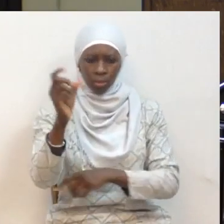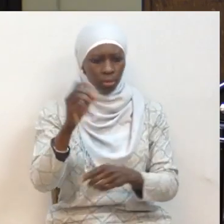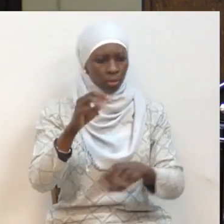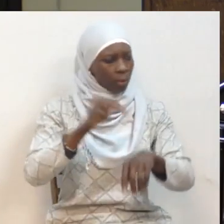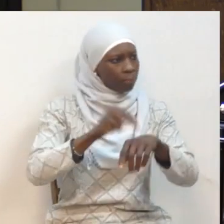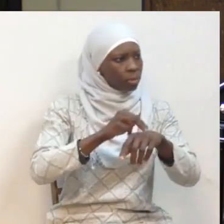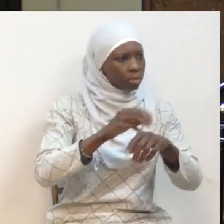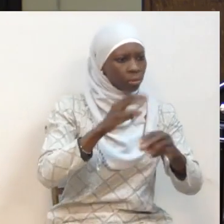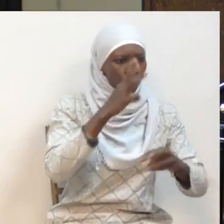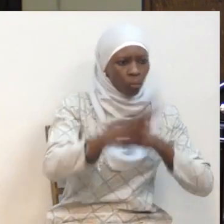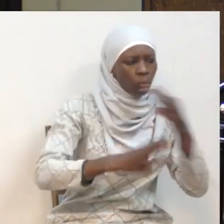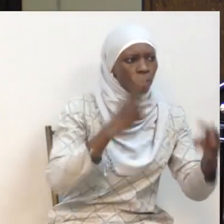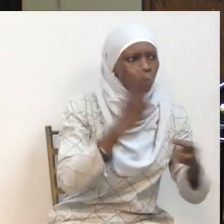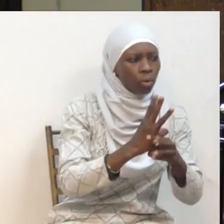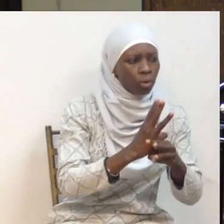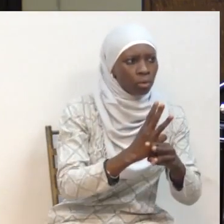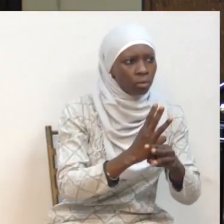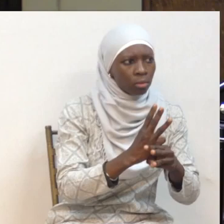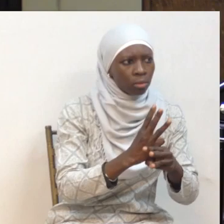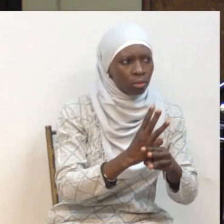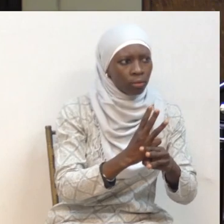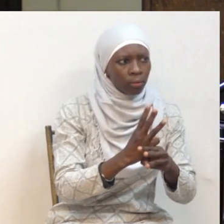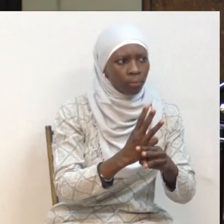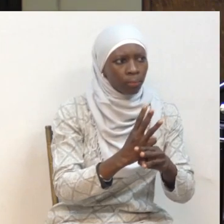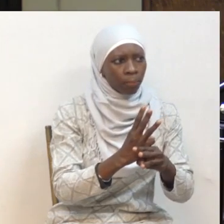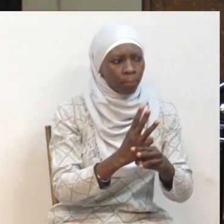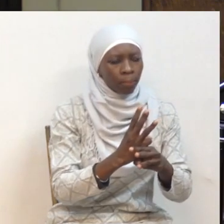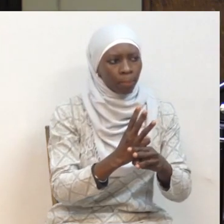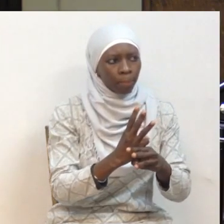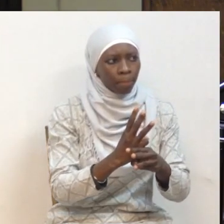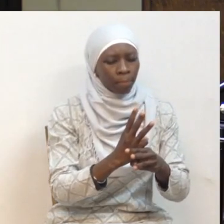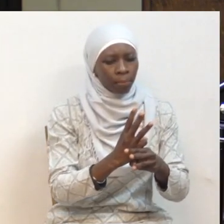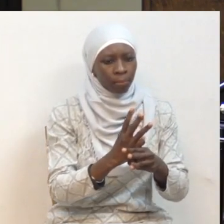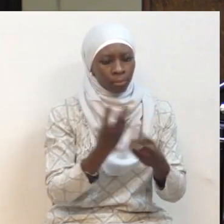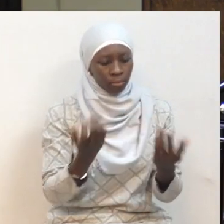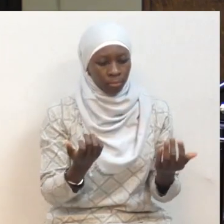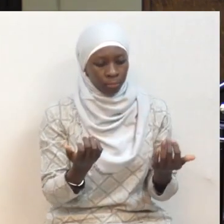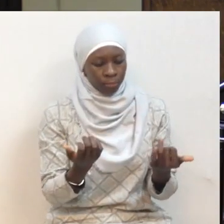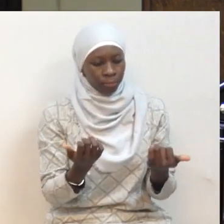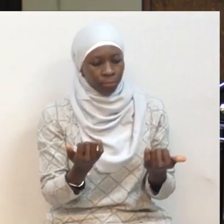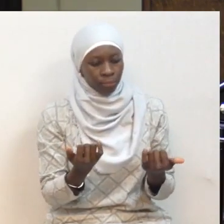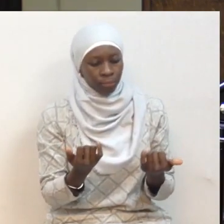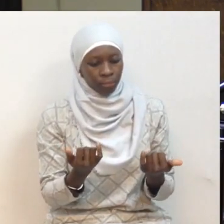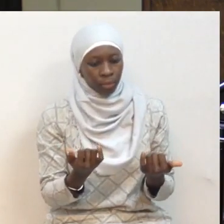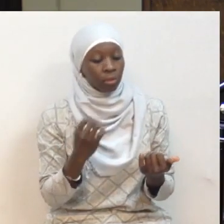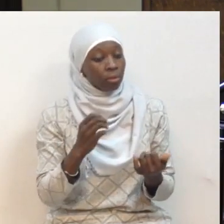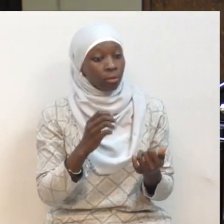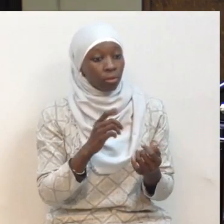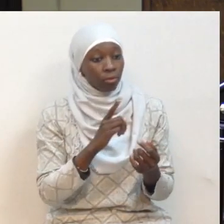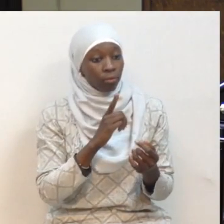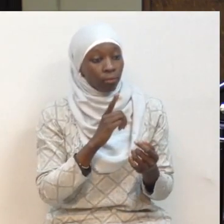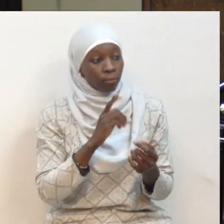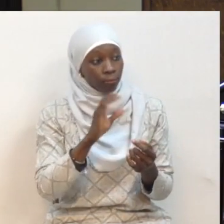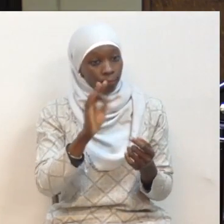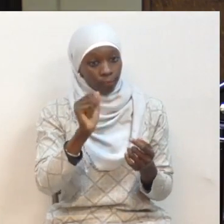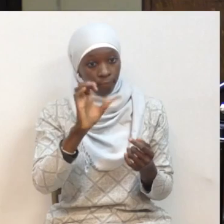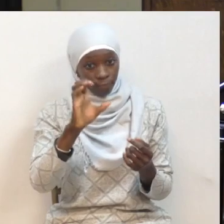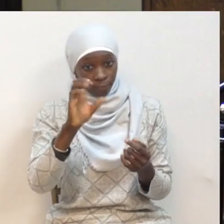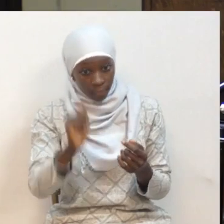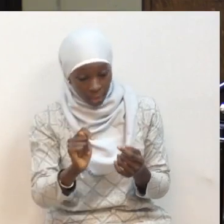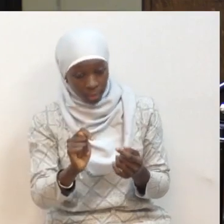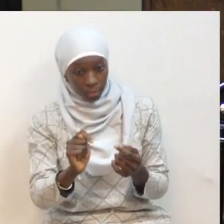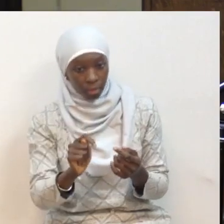and uncover the fact that we are led by no less and no more than